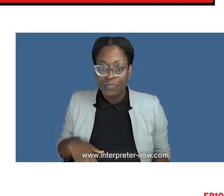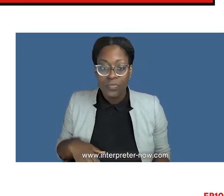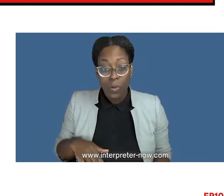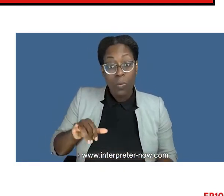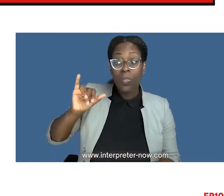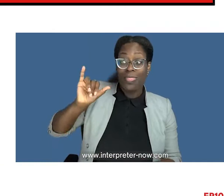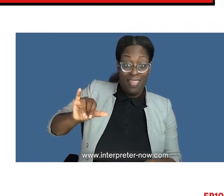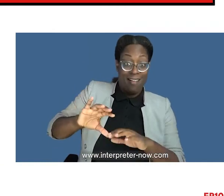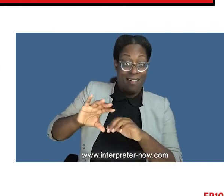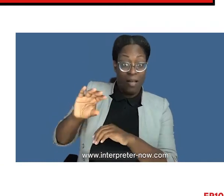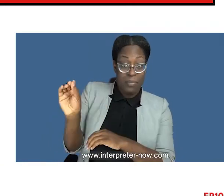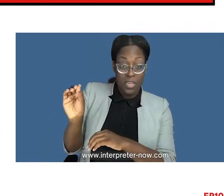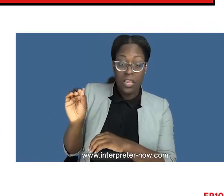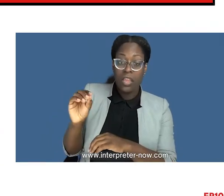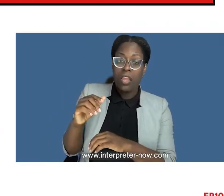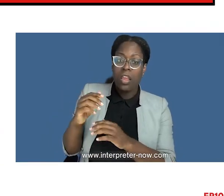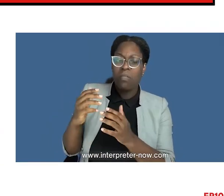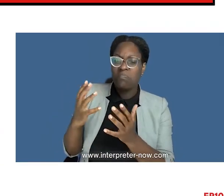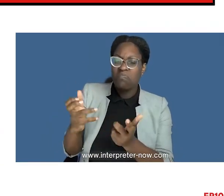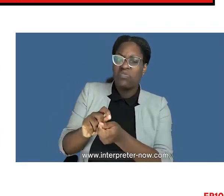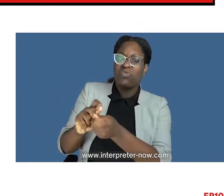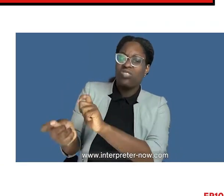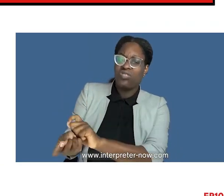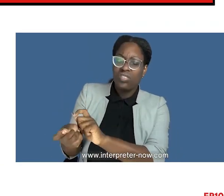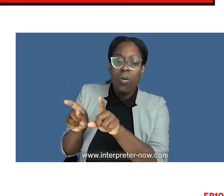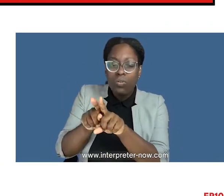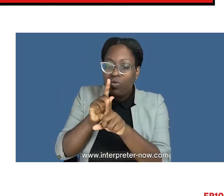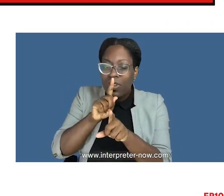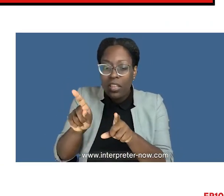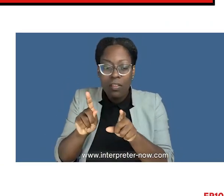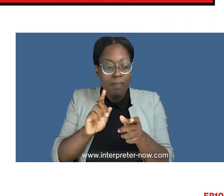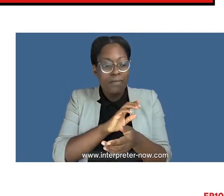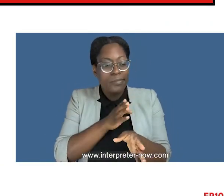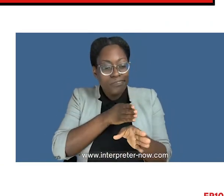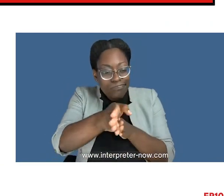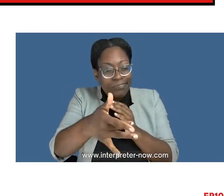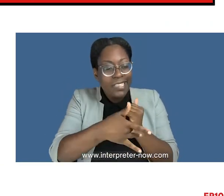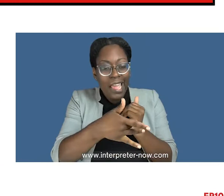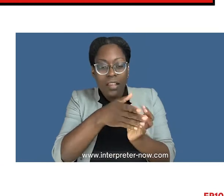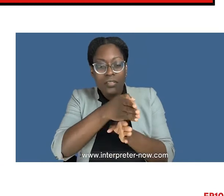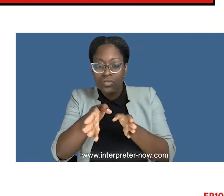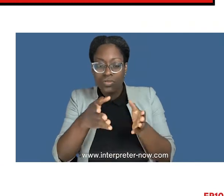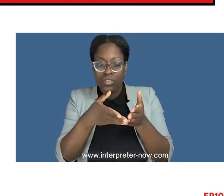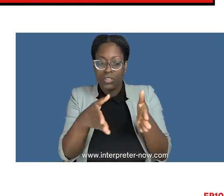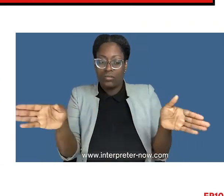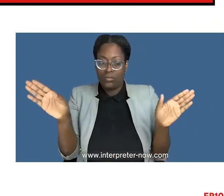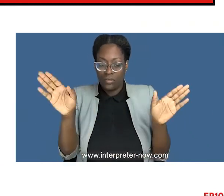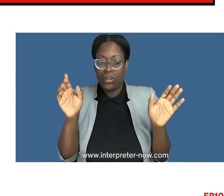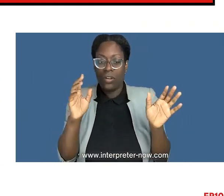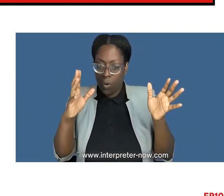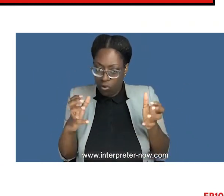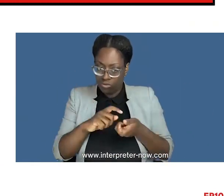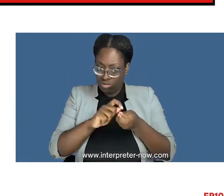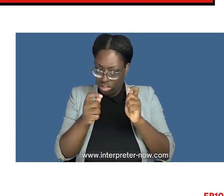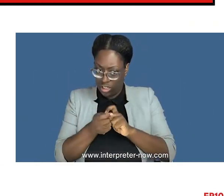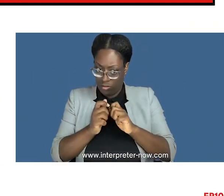create change, not just in that company, but across the tech industry. So I left my job as an executive to start Change Catalyst to really address diversity,